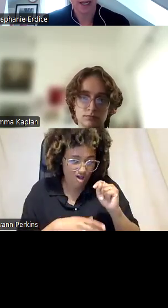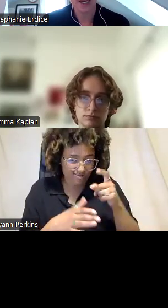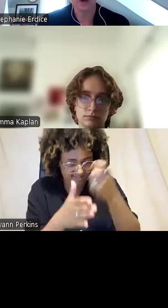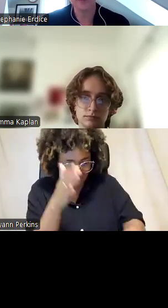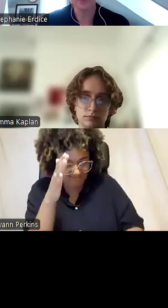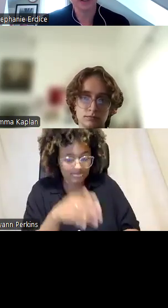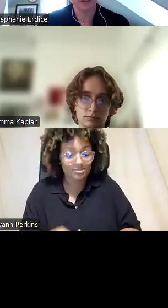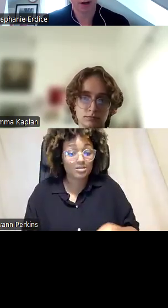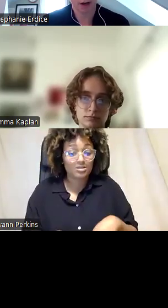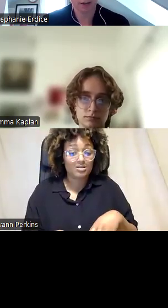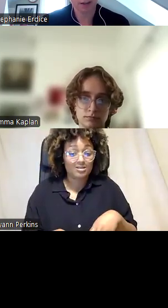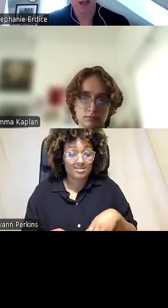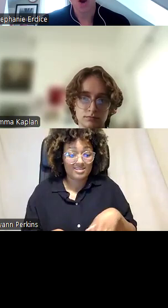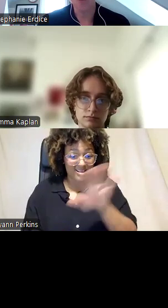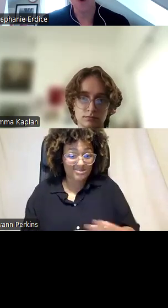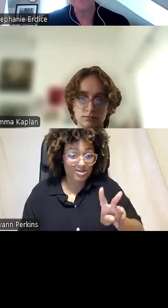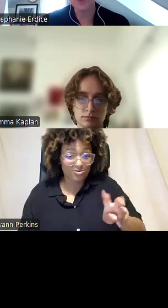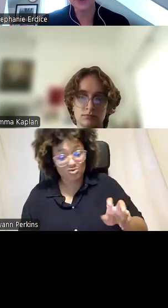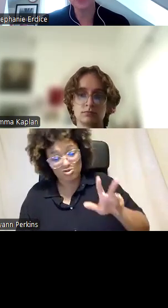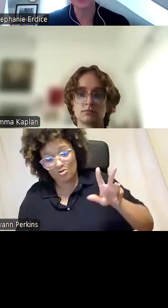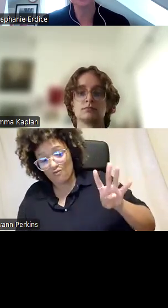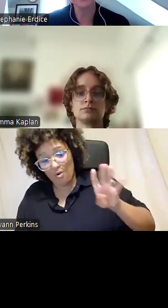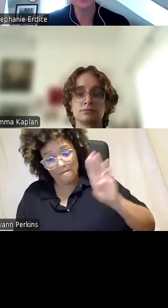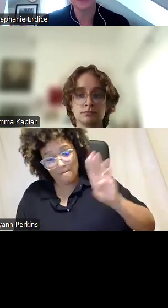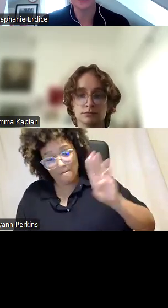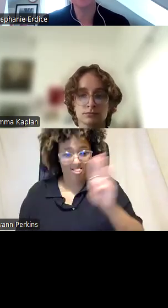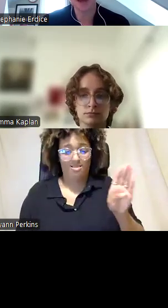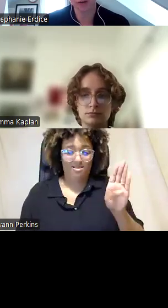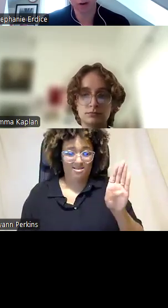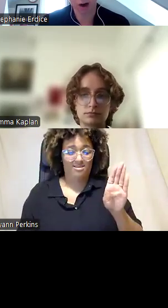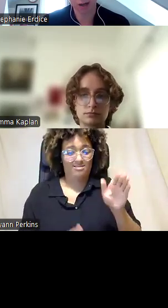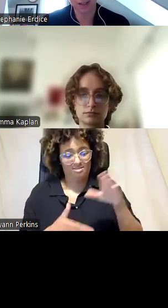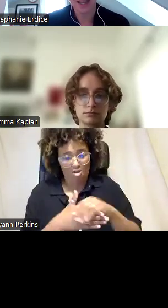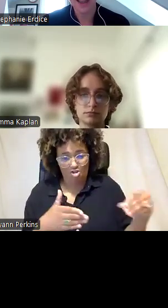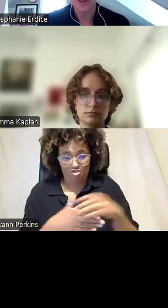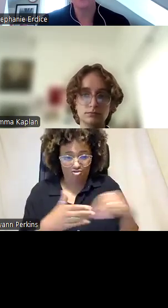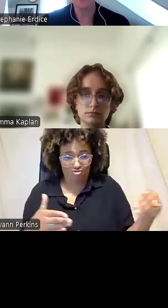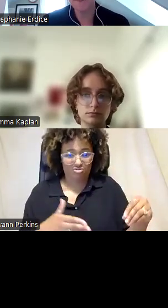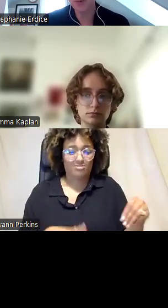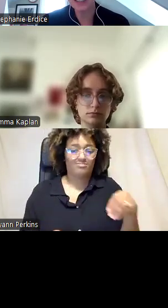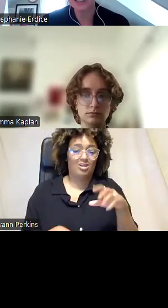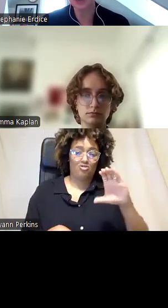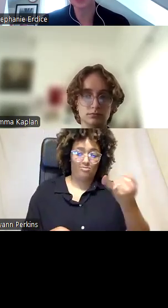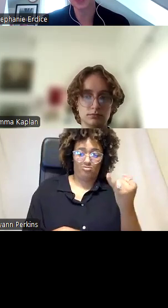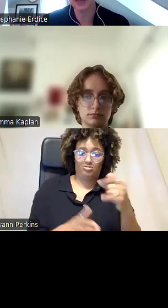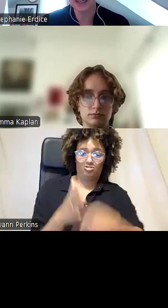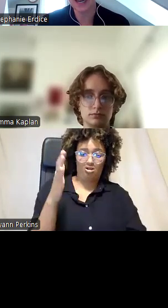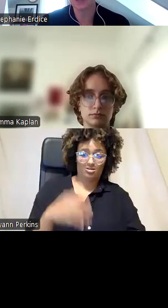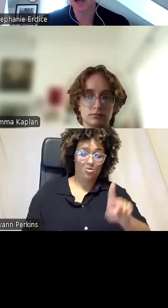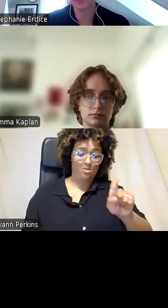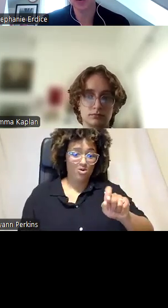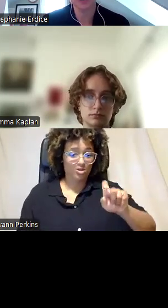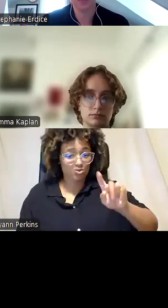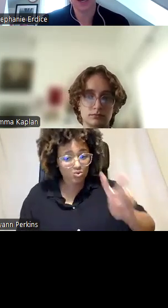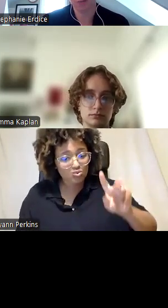billion in criminal justice costs, 1.2 trillion in medical costs, and 1.6 trillion